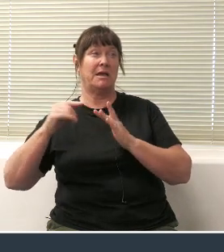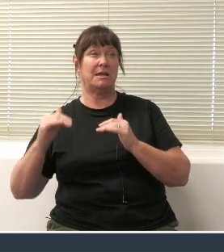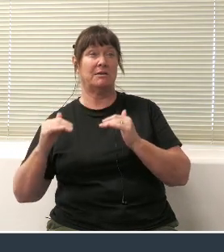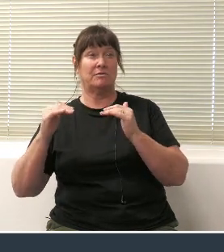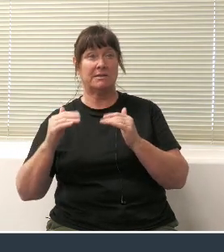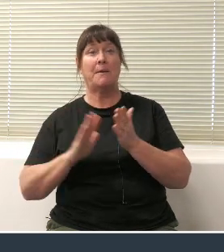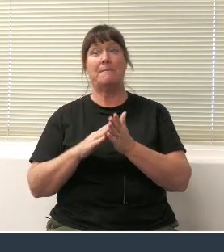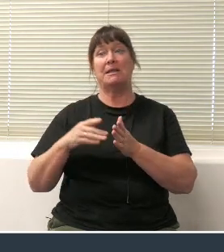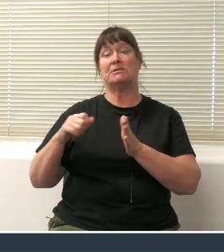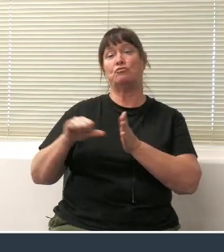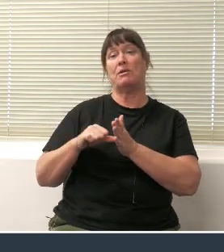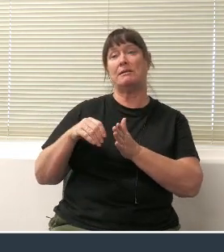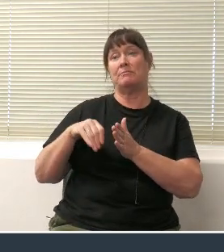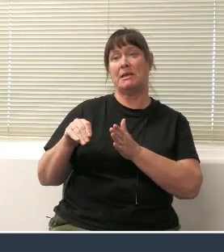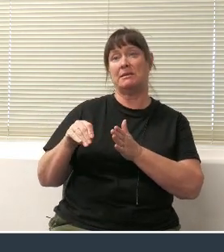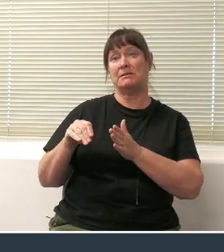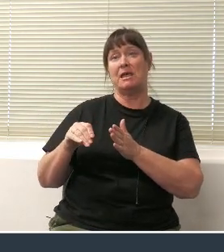of about $4.2 million.